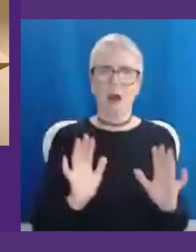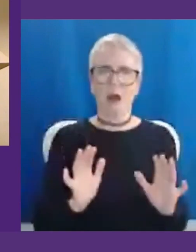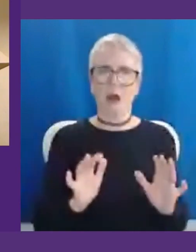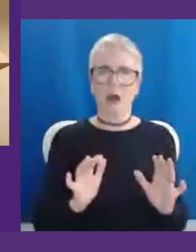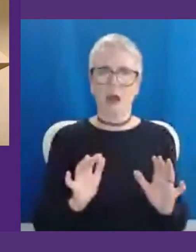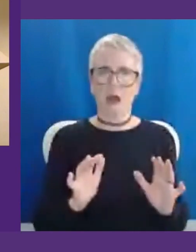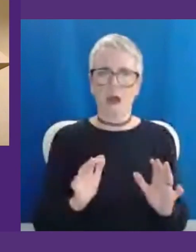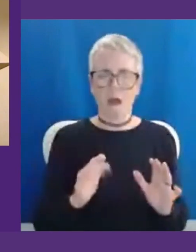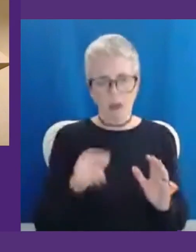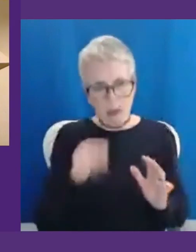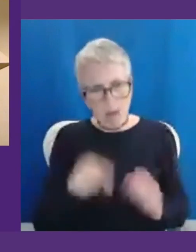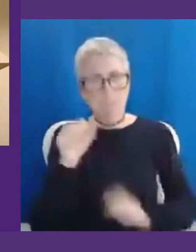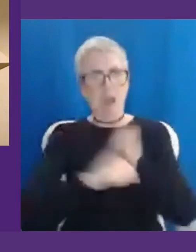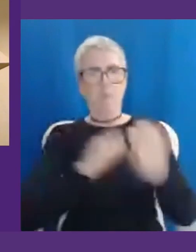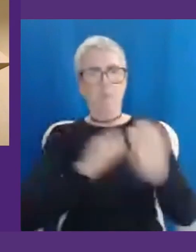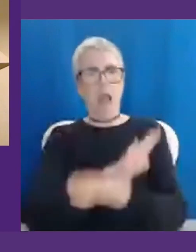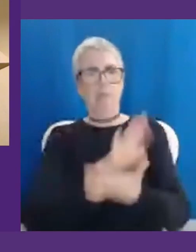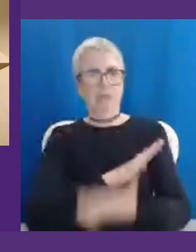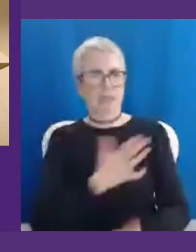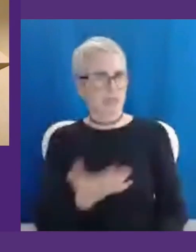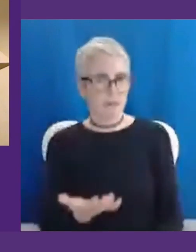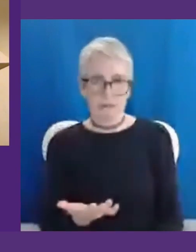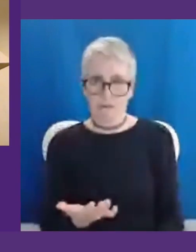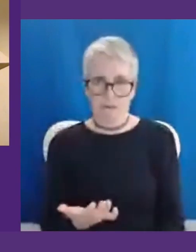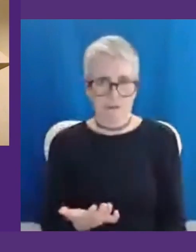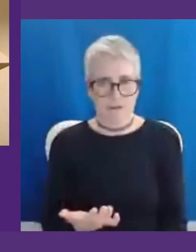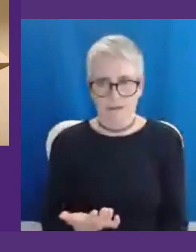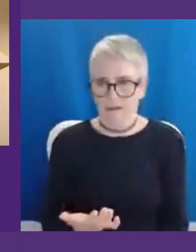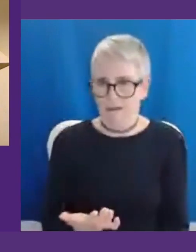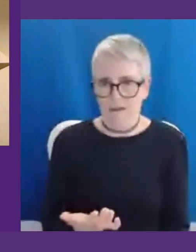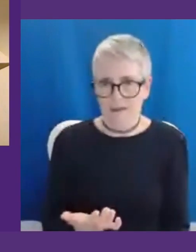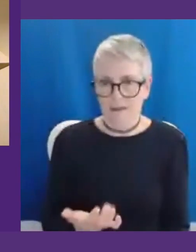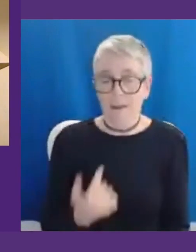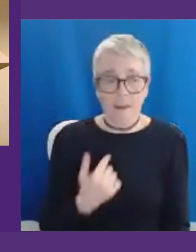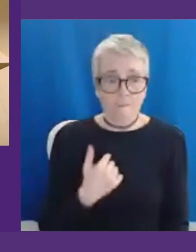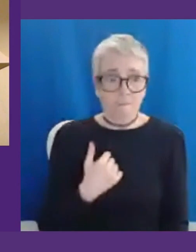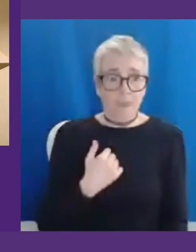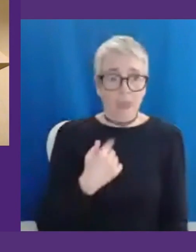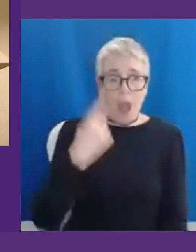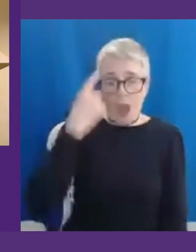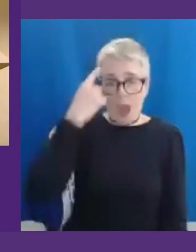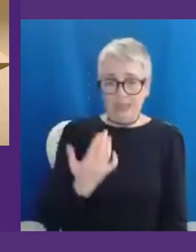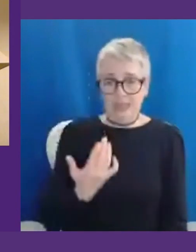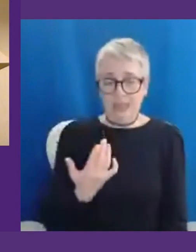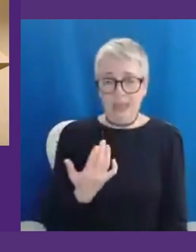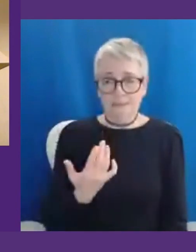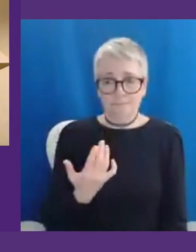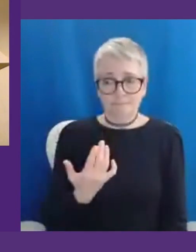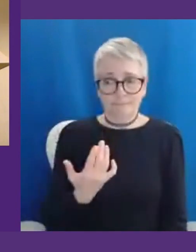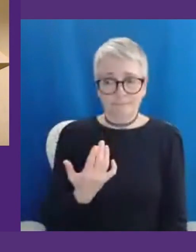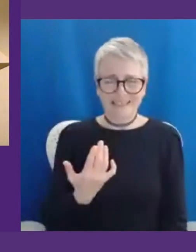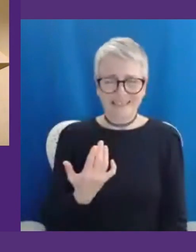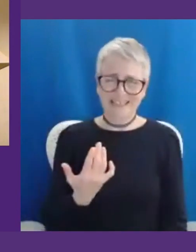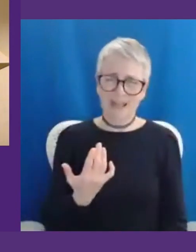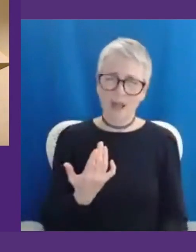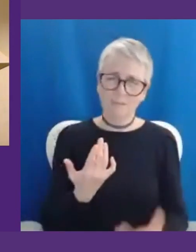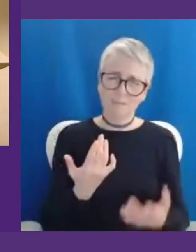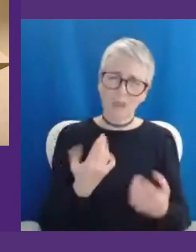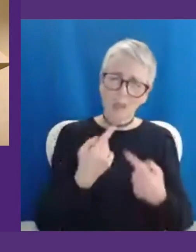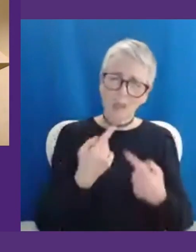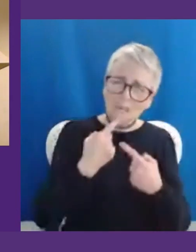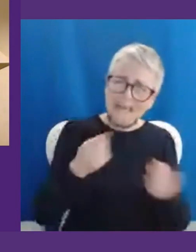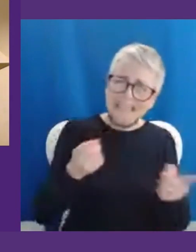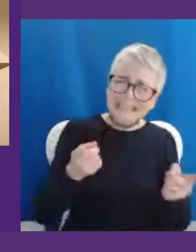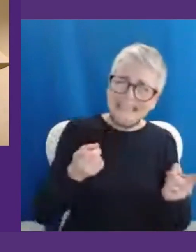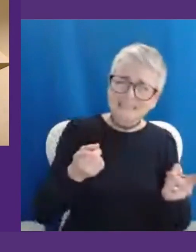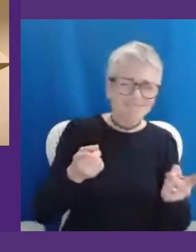think many of these messages are not very healthy